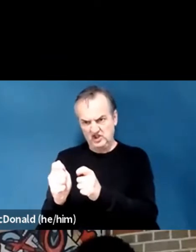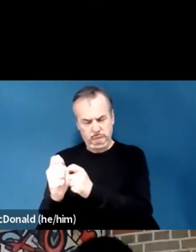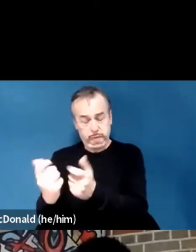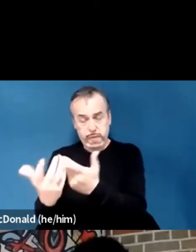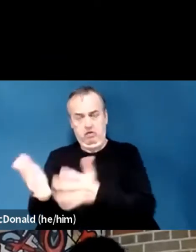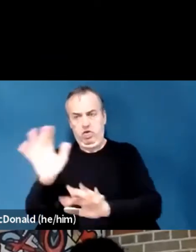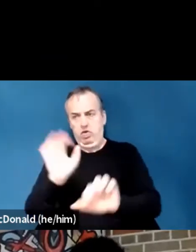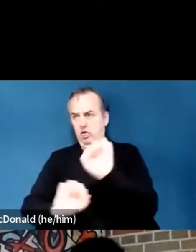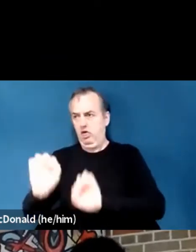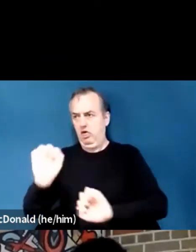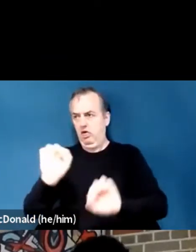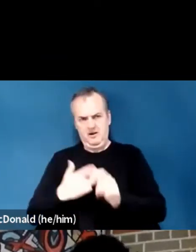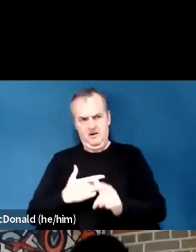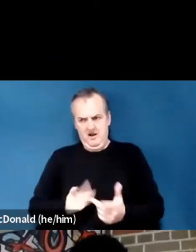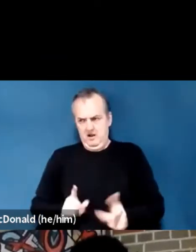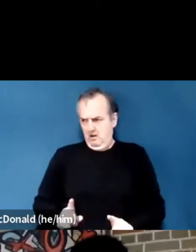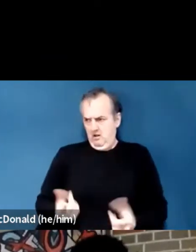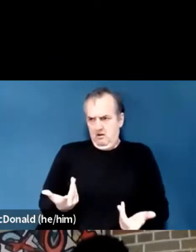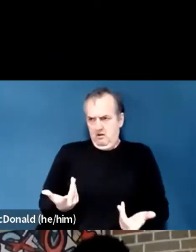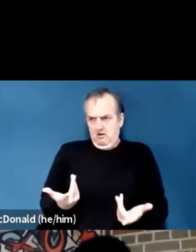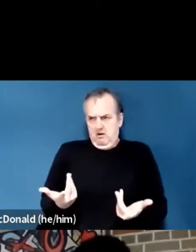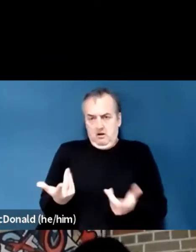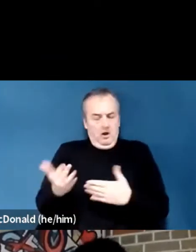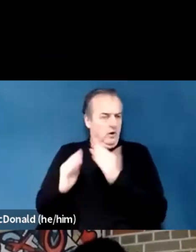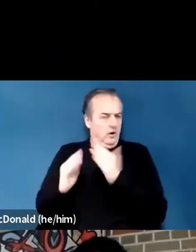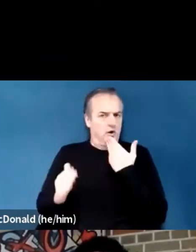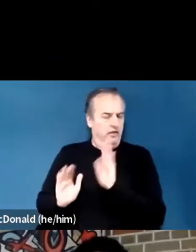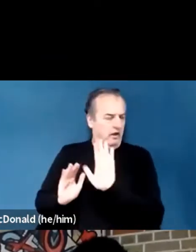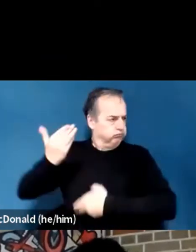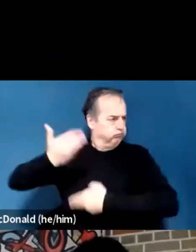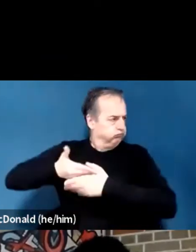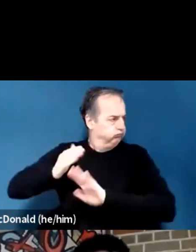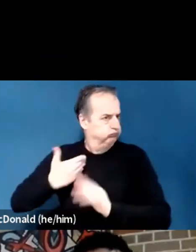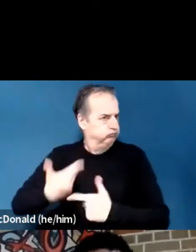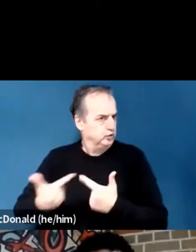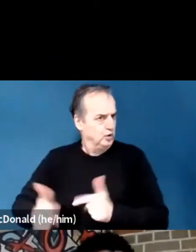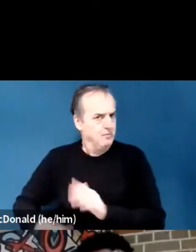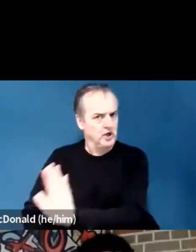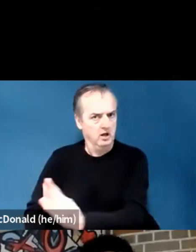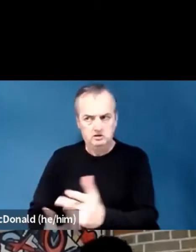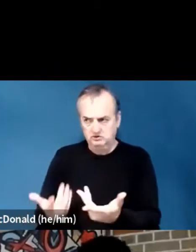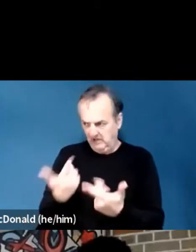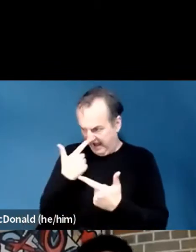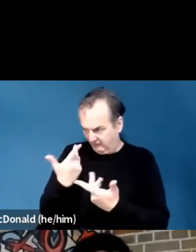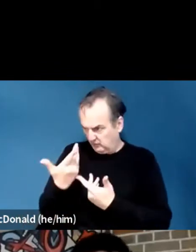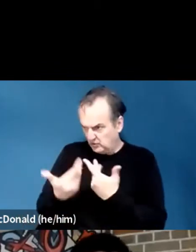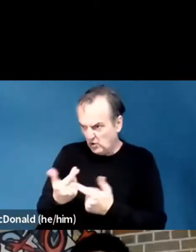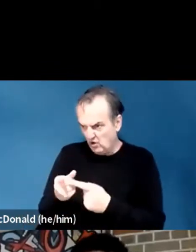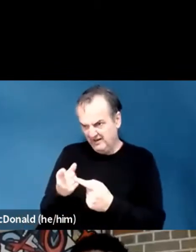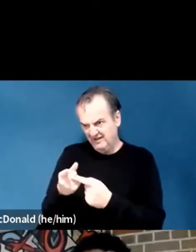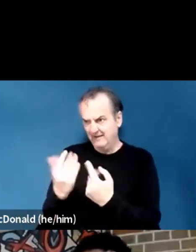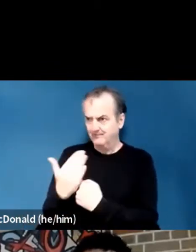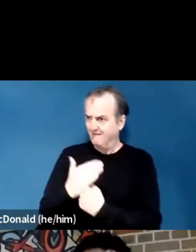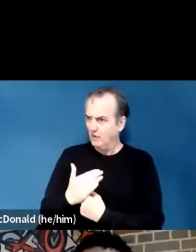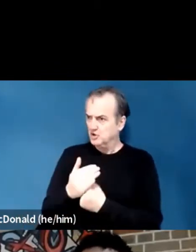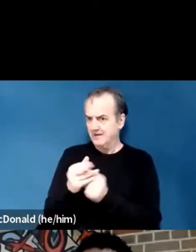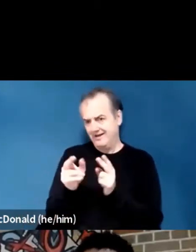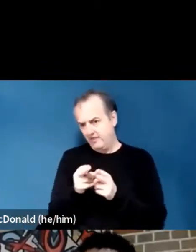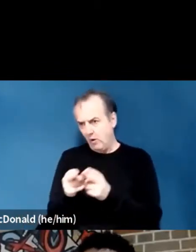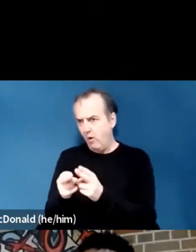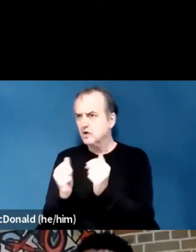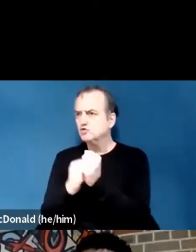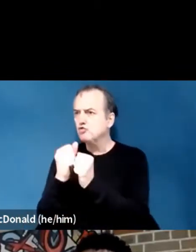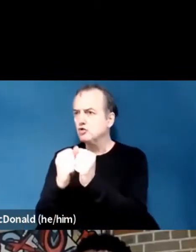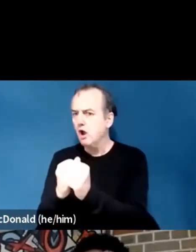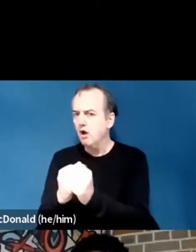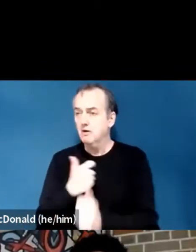that it kind of made me run away from it and think, oh, I'm not just a storyteller. I've got to tell a story in that kind of way. And personally, I